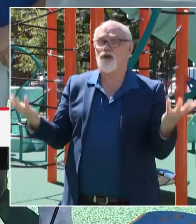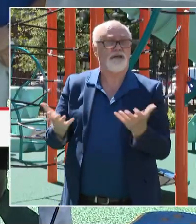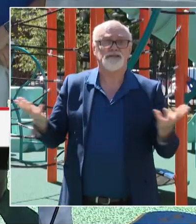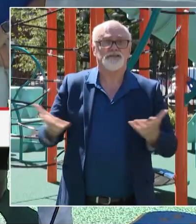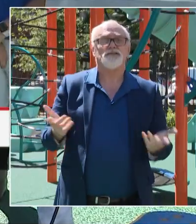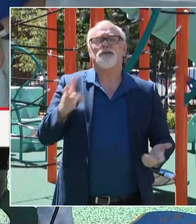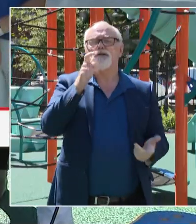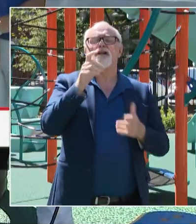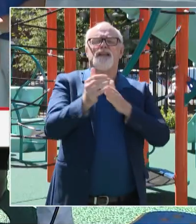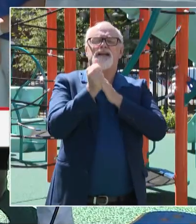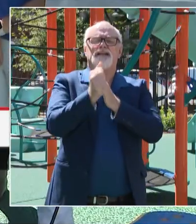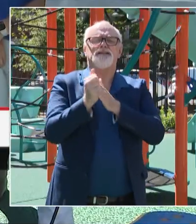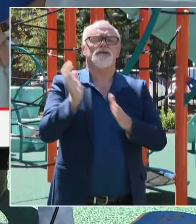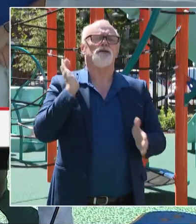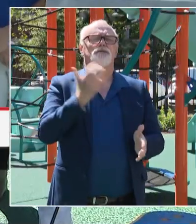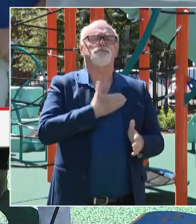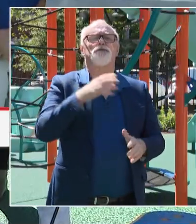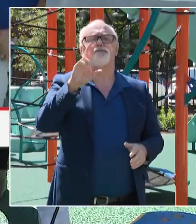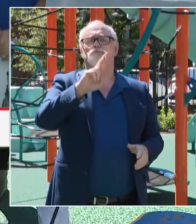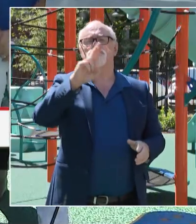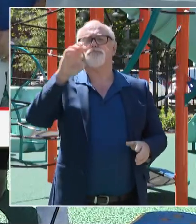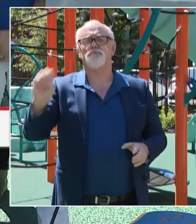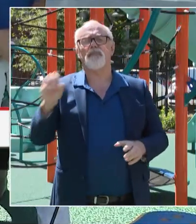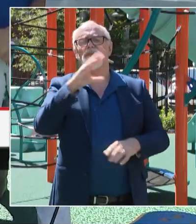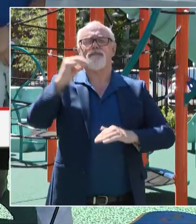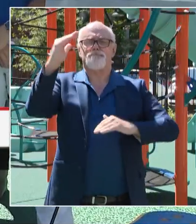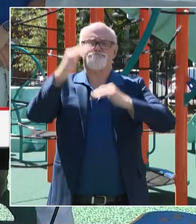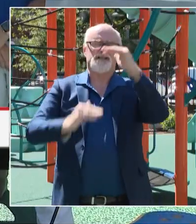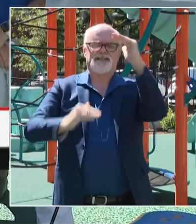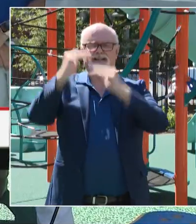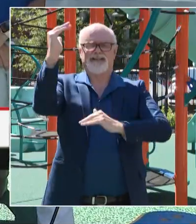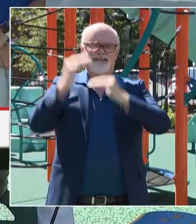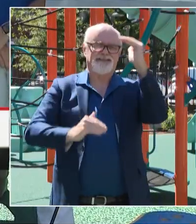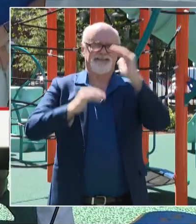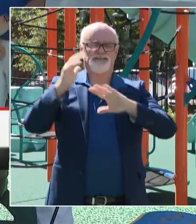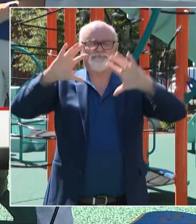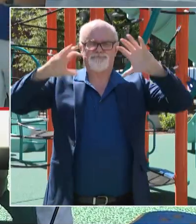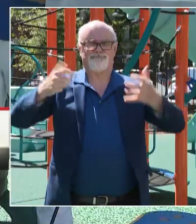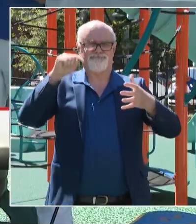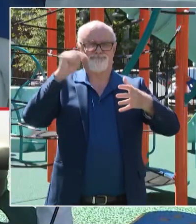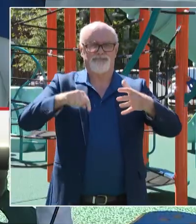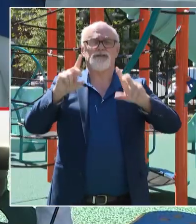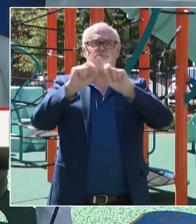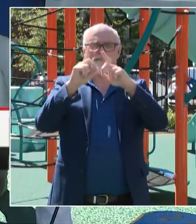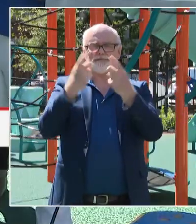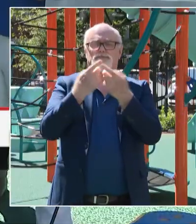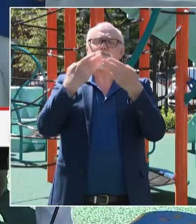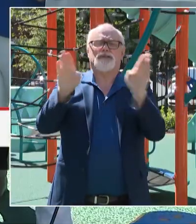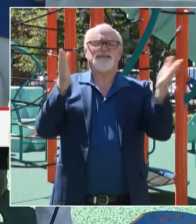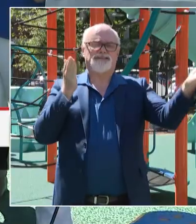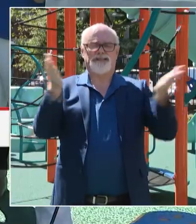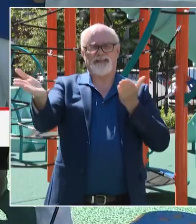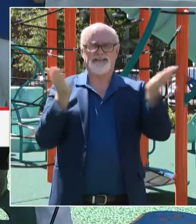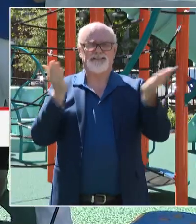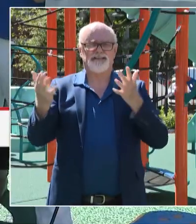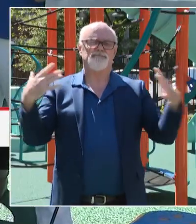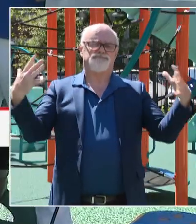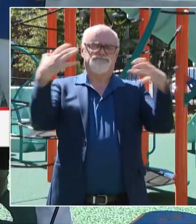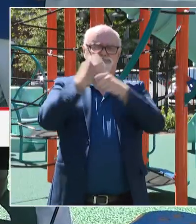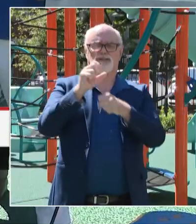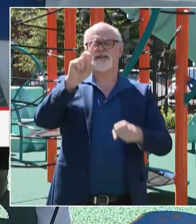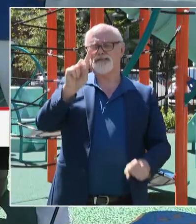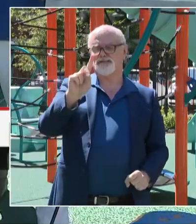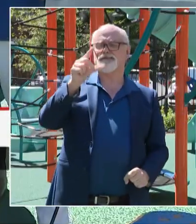leader of our real estate and construction arm at DGS, Delano Hunter. Thank you, Delano, for